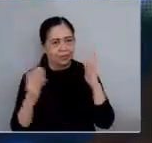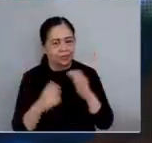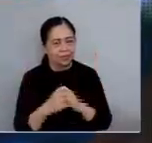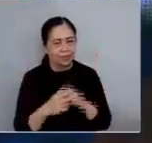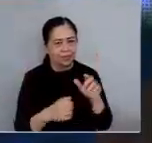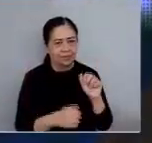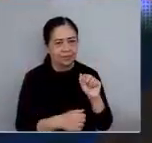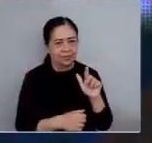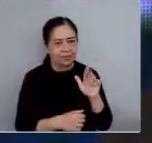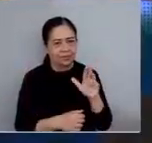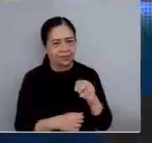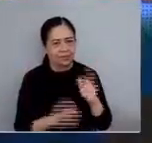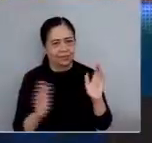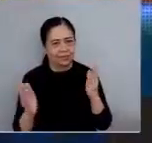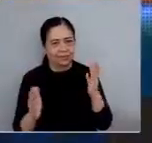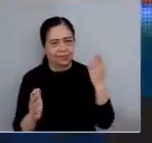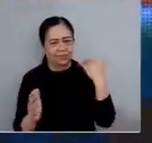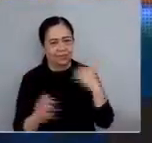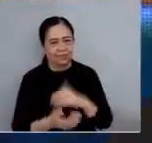na to?